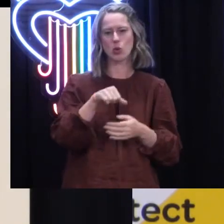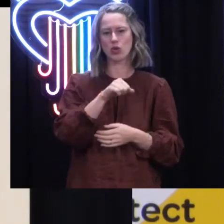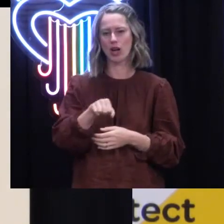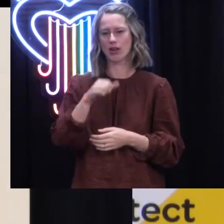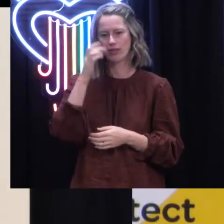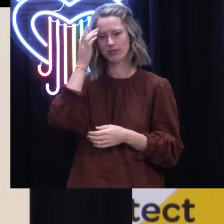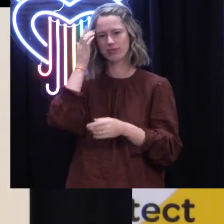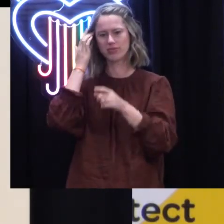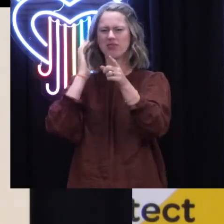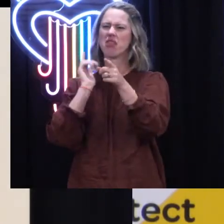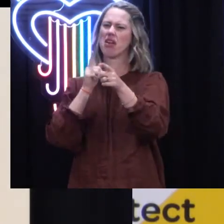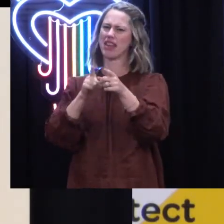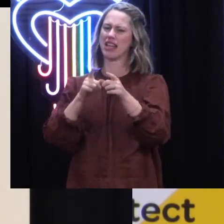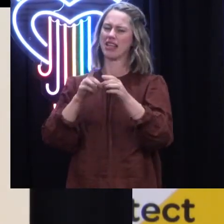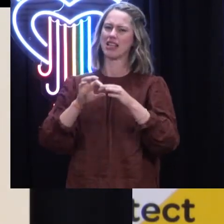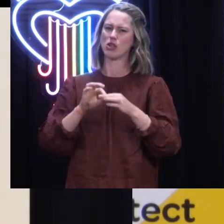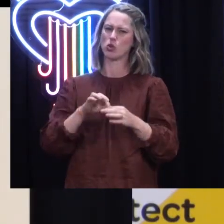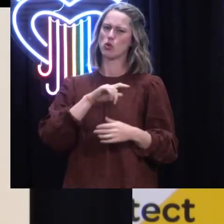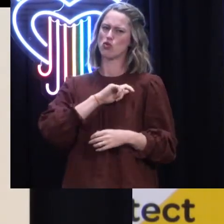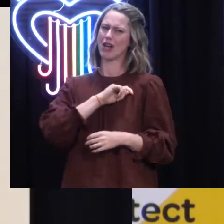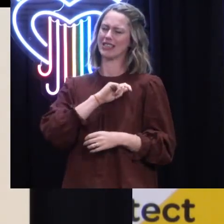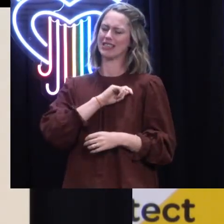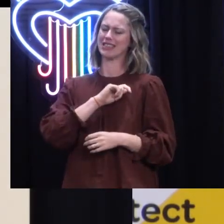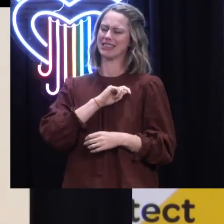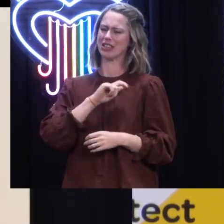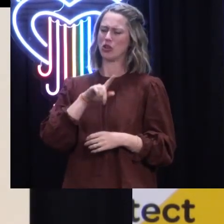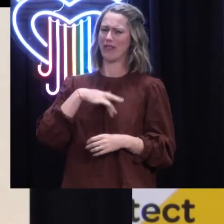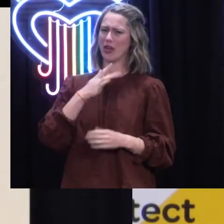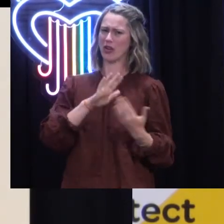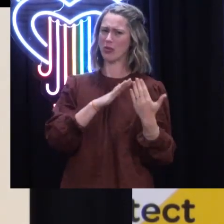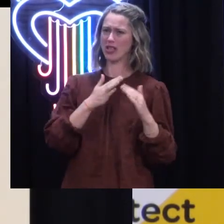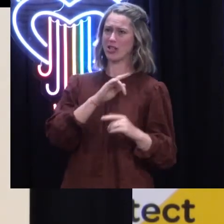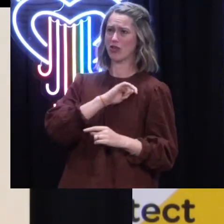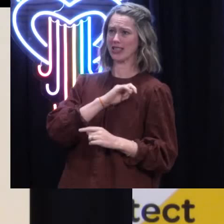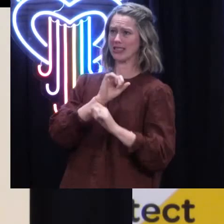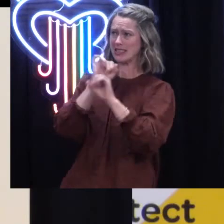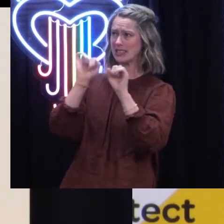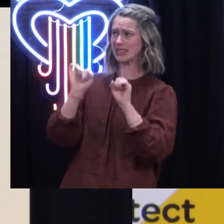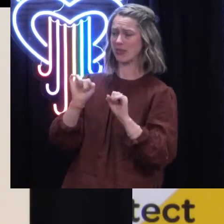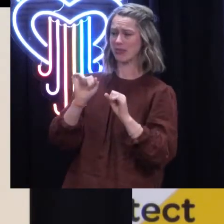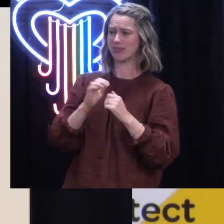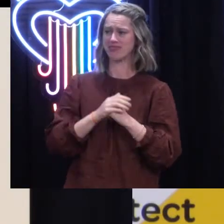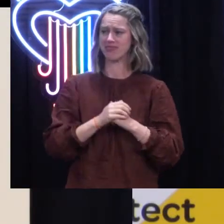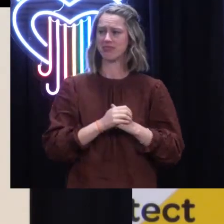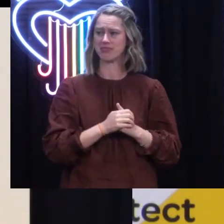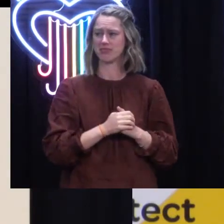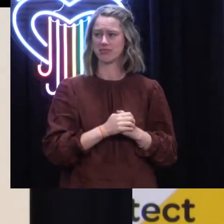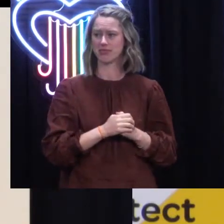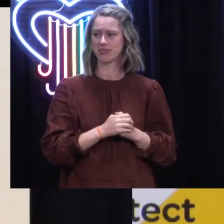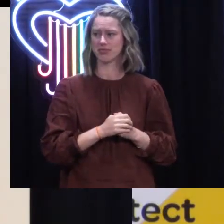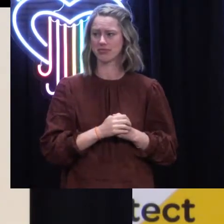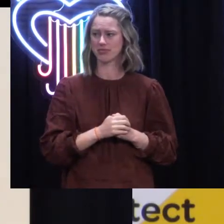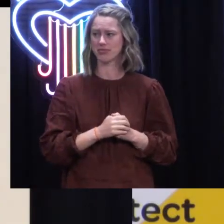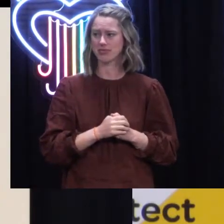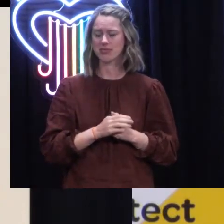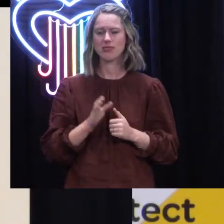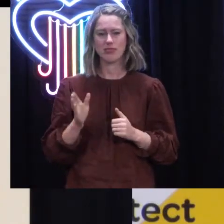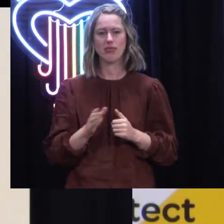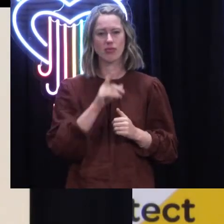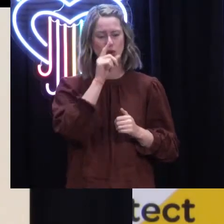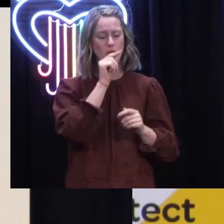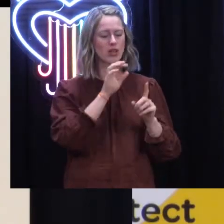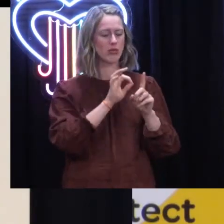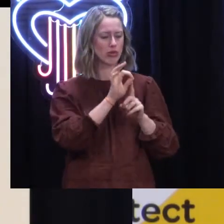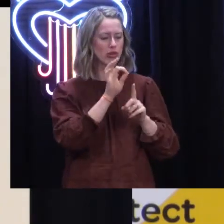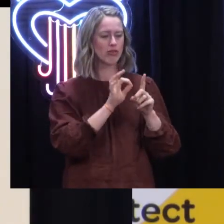on a high trust model, are you confident the community trusts in the system enough? No, I think that actually there's work to be done